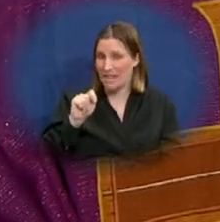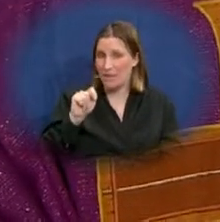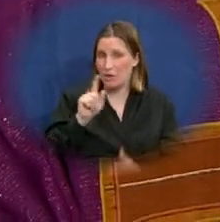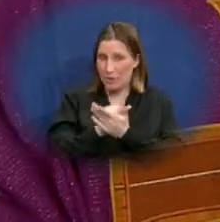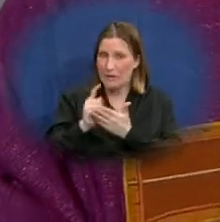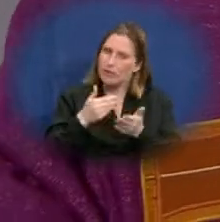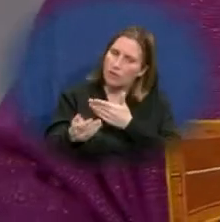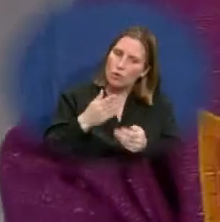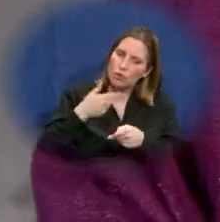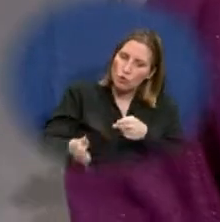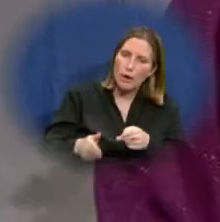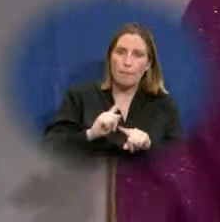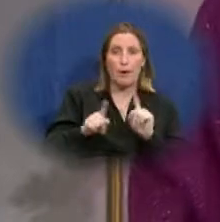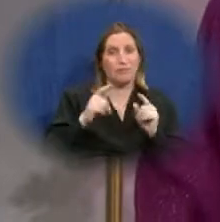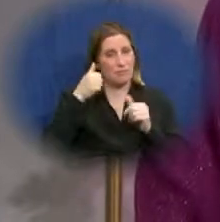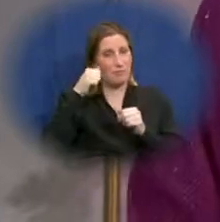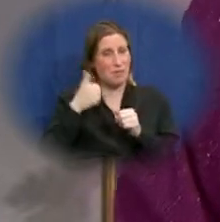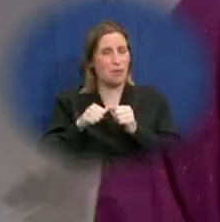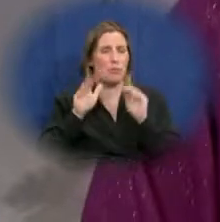festival of Christmas.